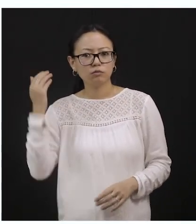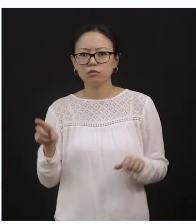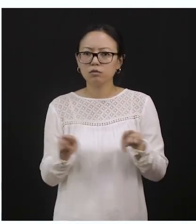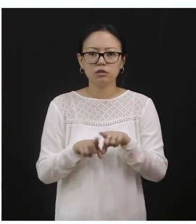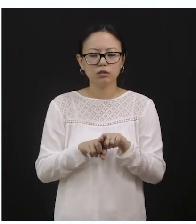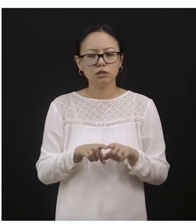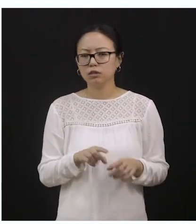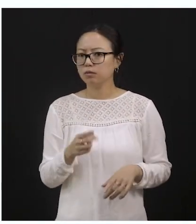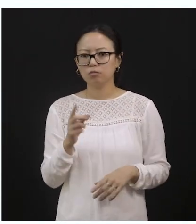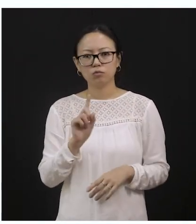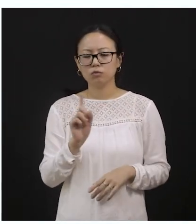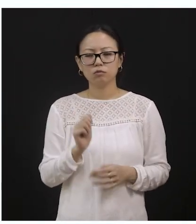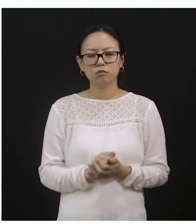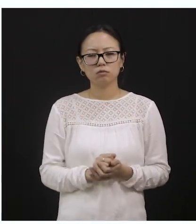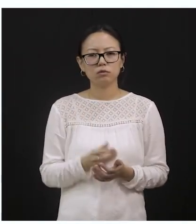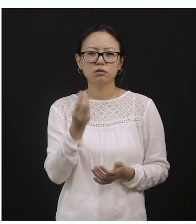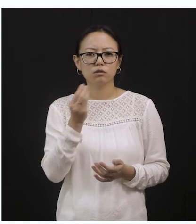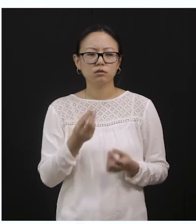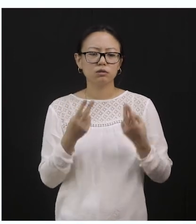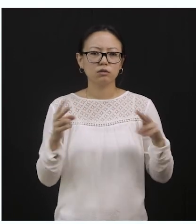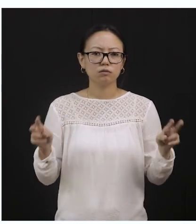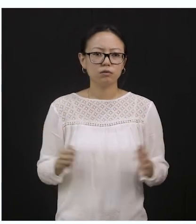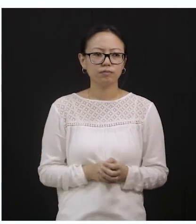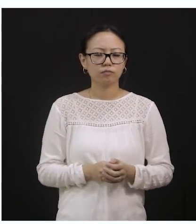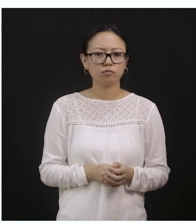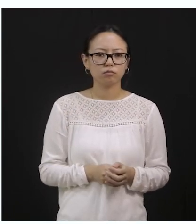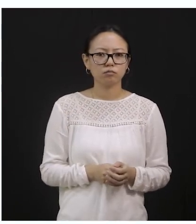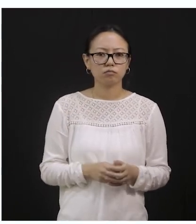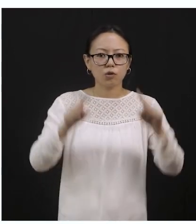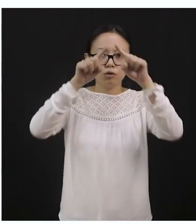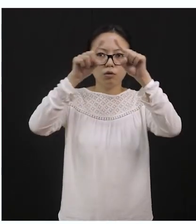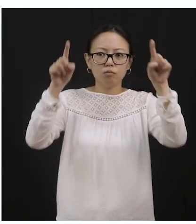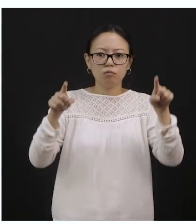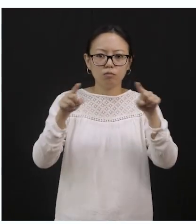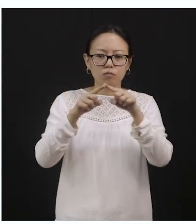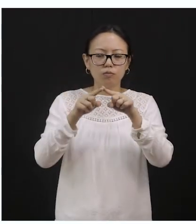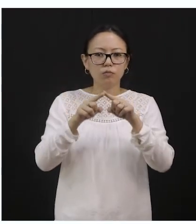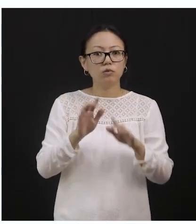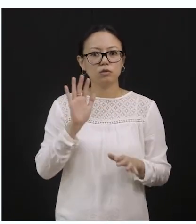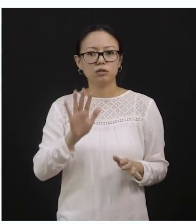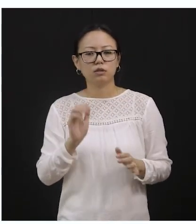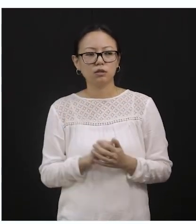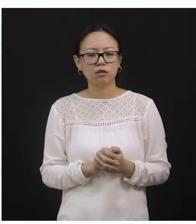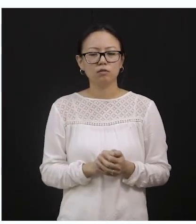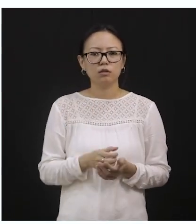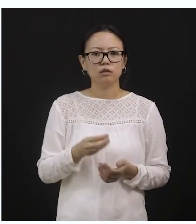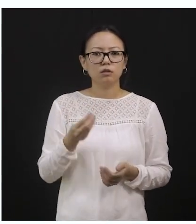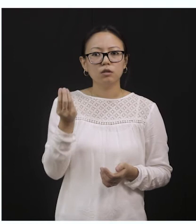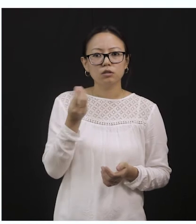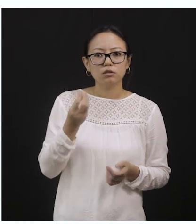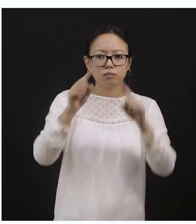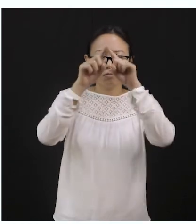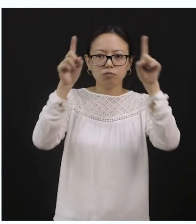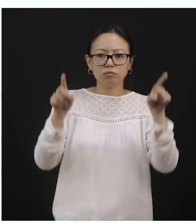is a missing box and you have to fill up the box. All right, so this is about checking your spelling and also